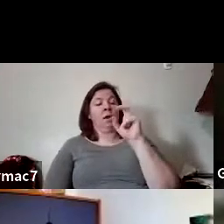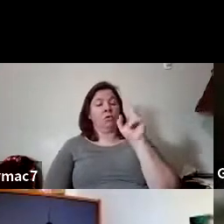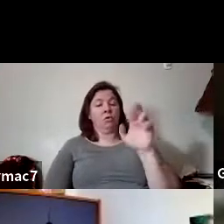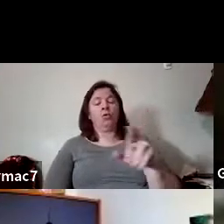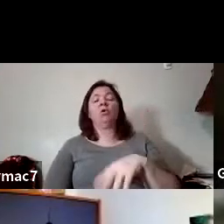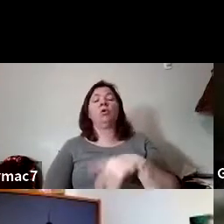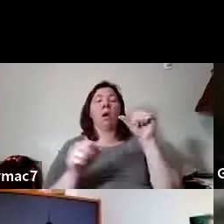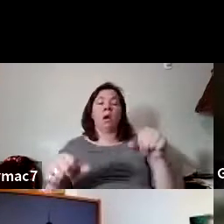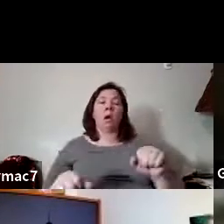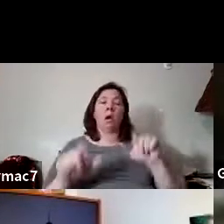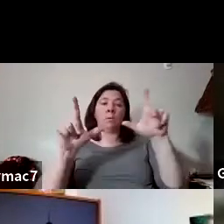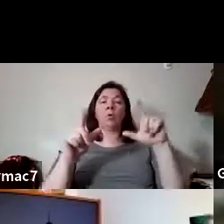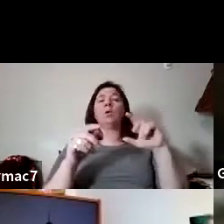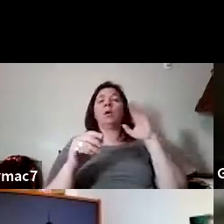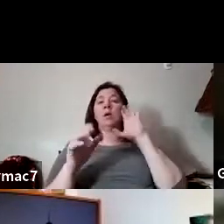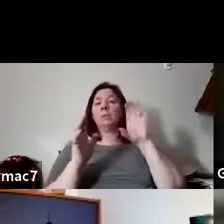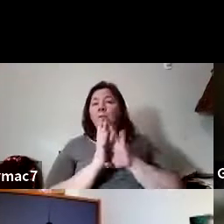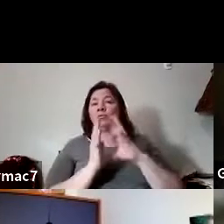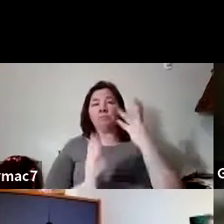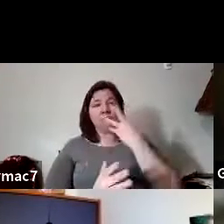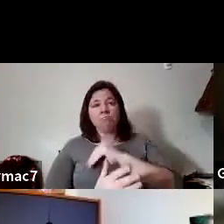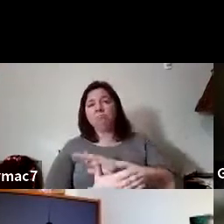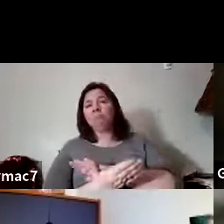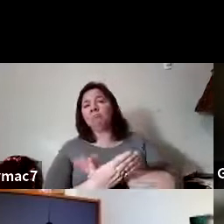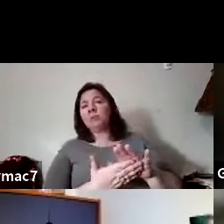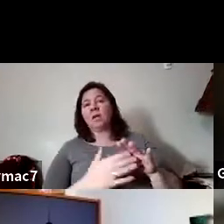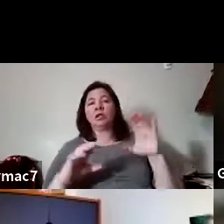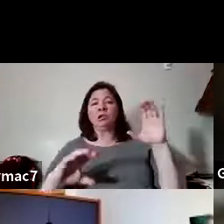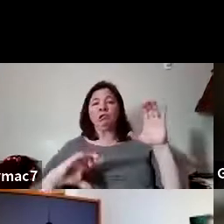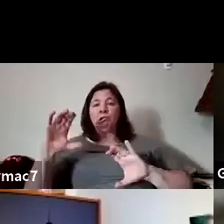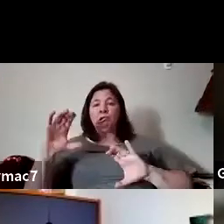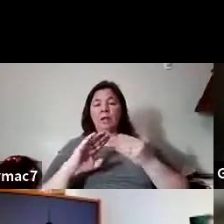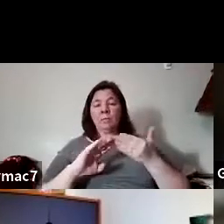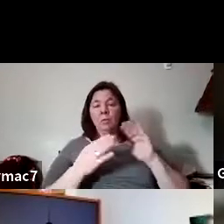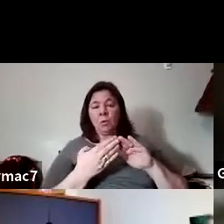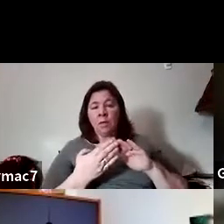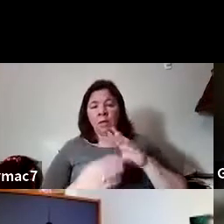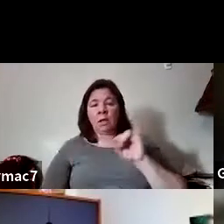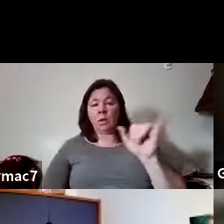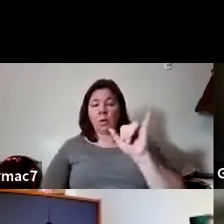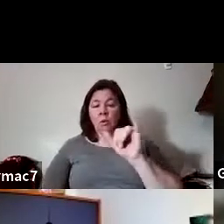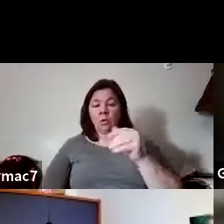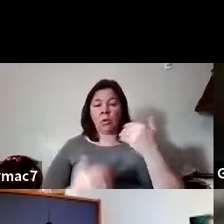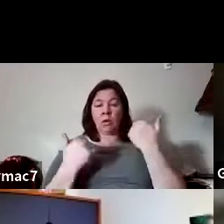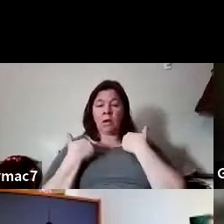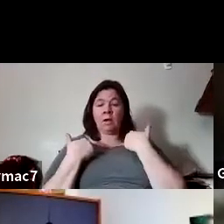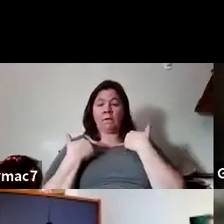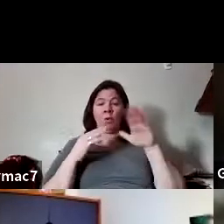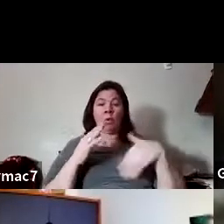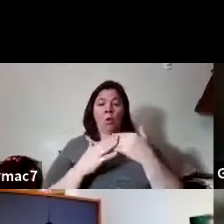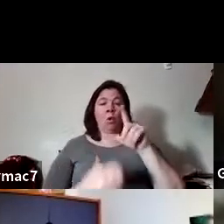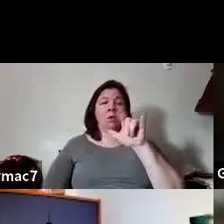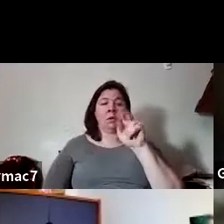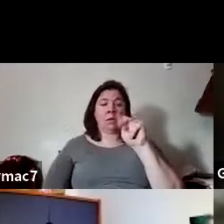a nice picture up so we know who it is when you chat in the community. And also you'll get all your links,